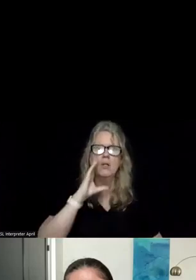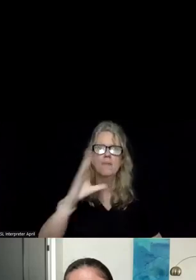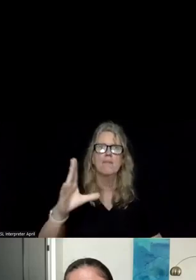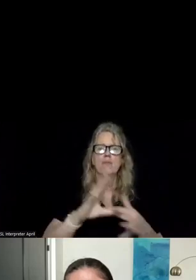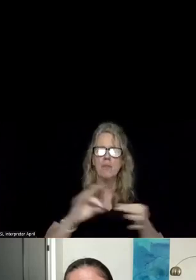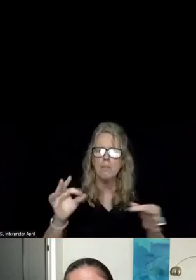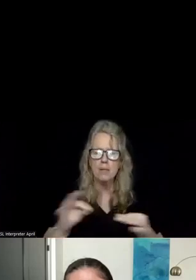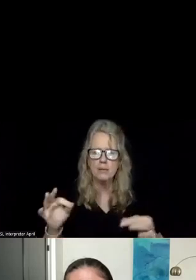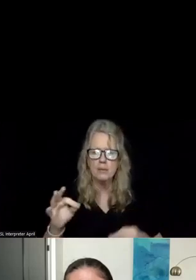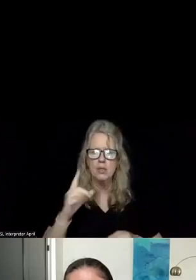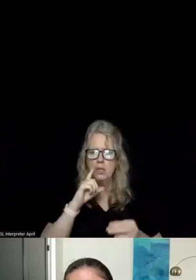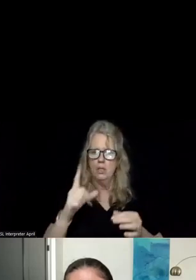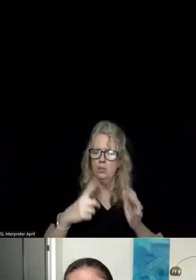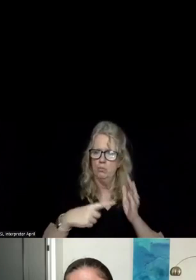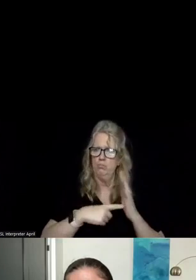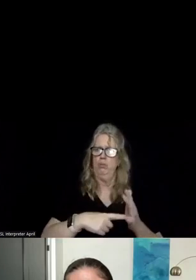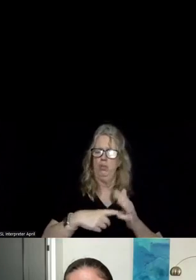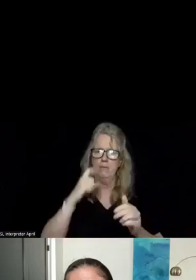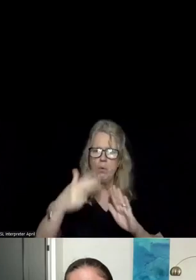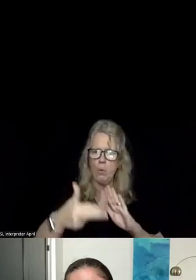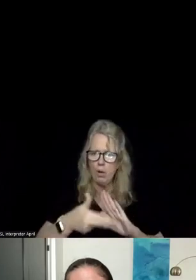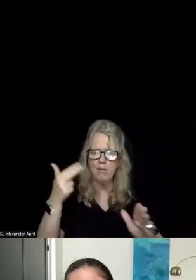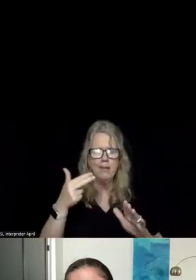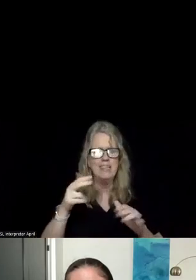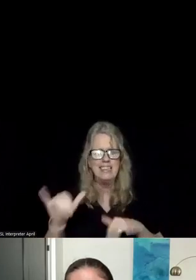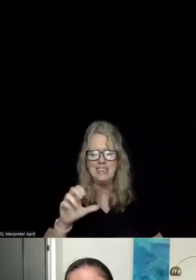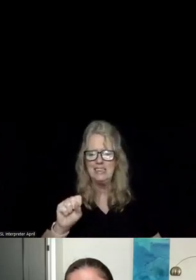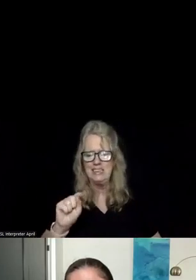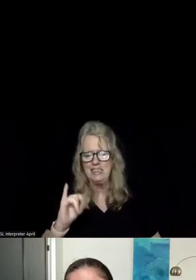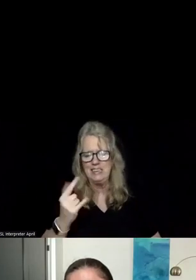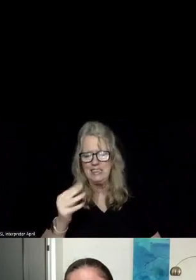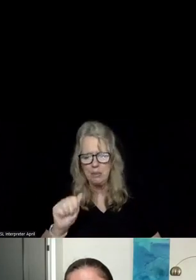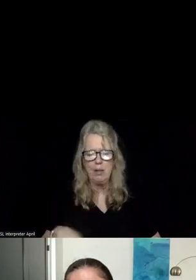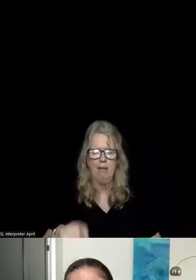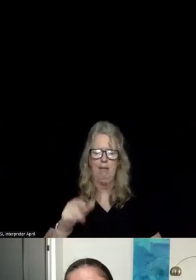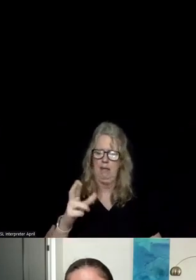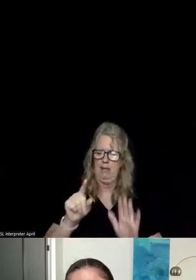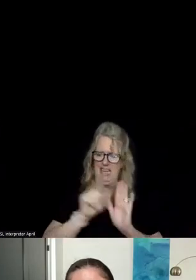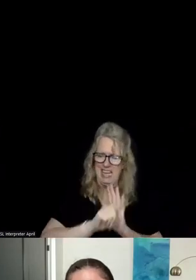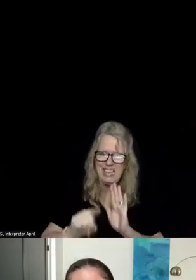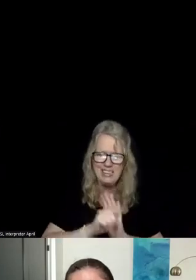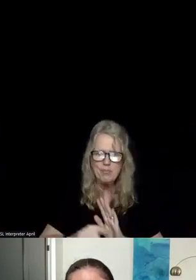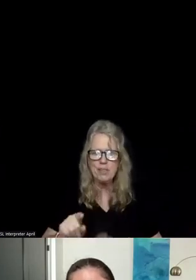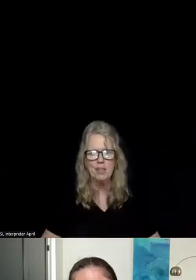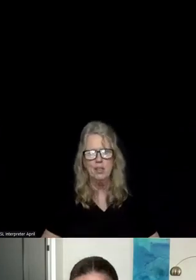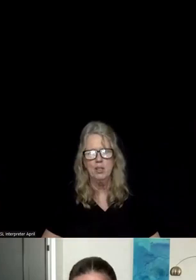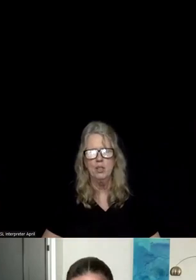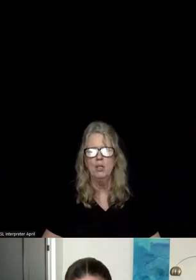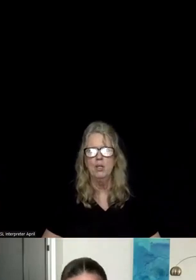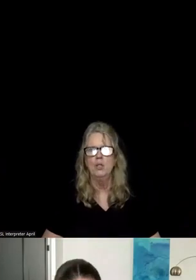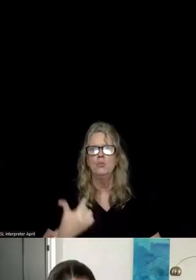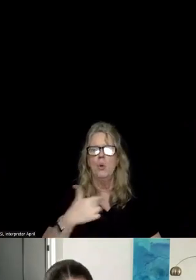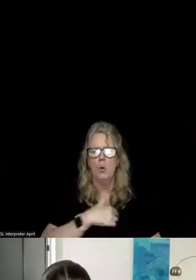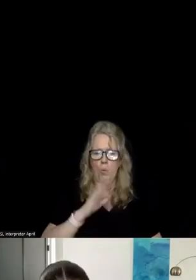message against stigma and against negativity. So we put flyers